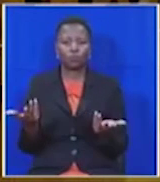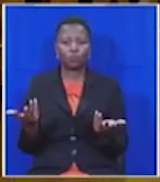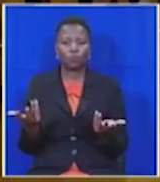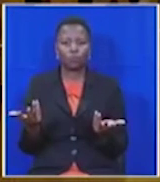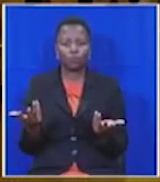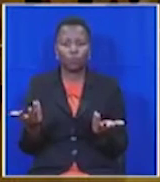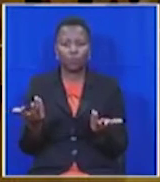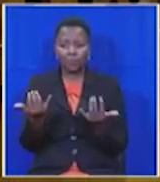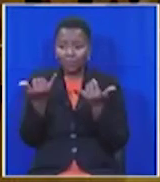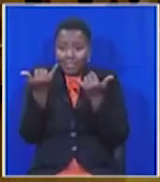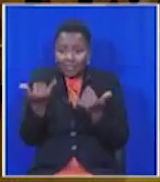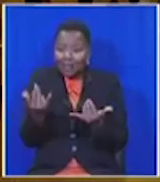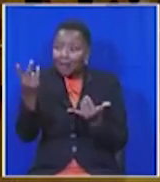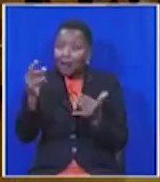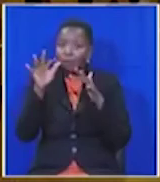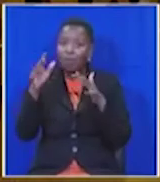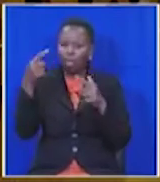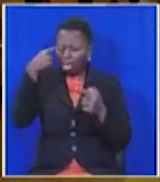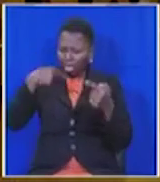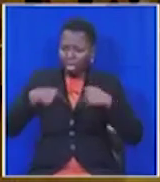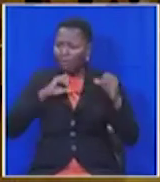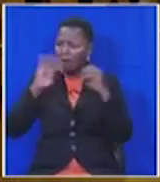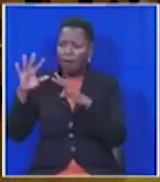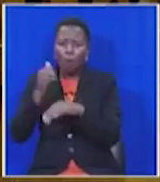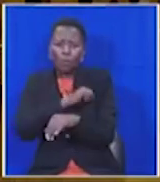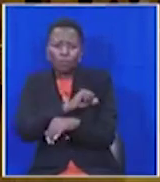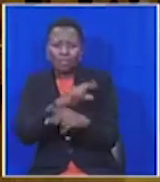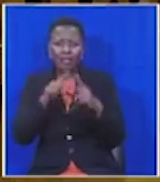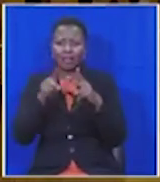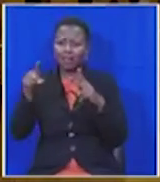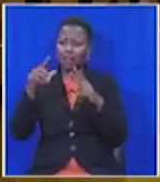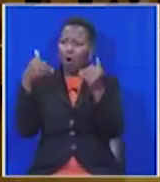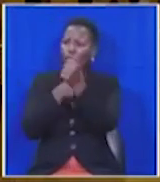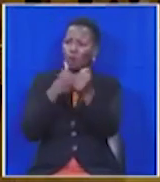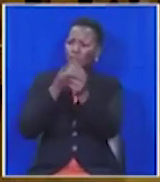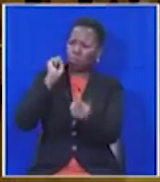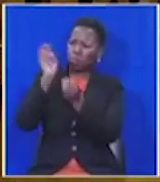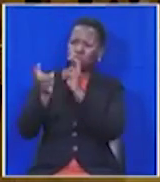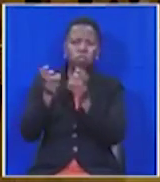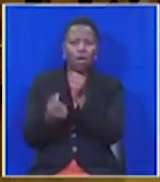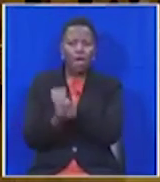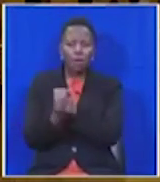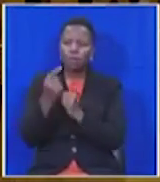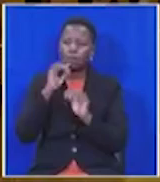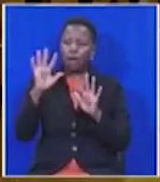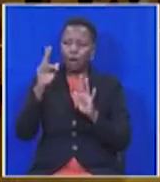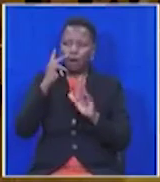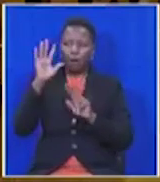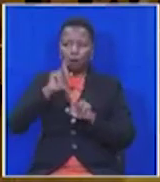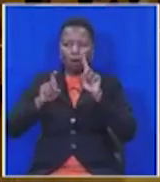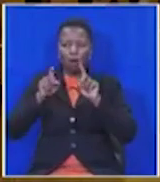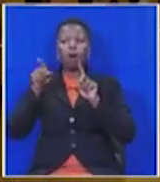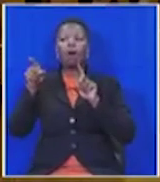action. It took people getting hurt, it took property being destroyed for us to finally say, oh wait, maybe someone actually had a